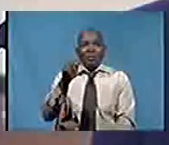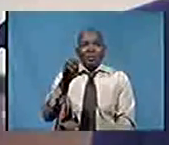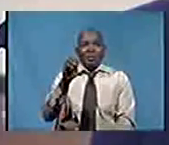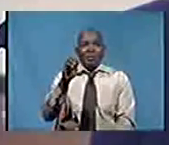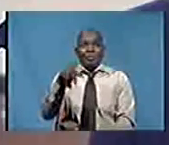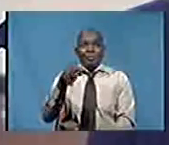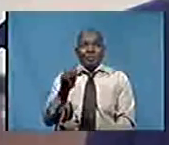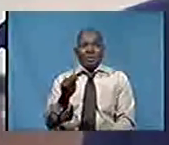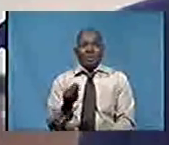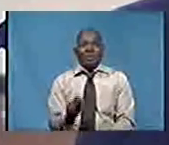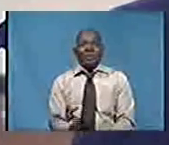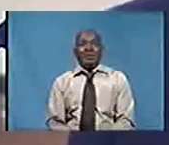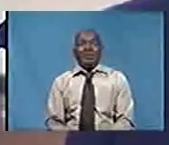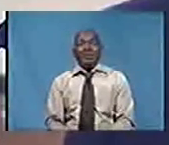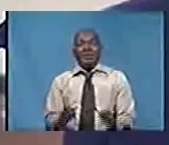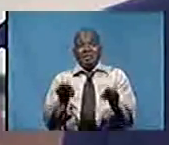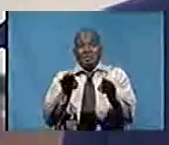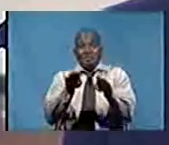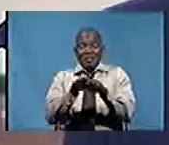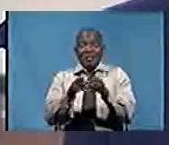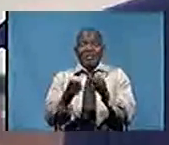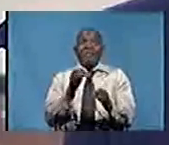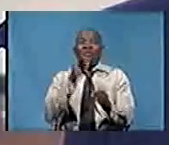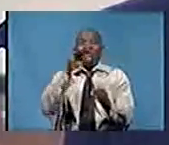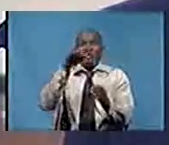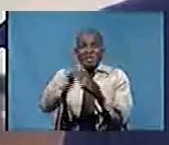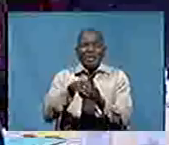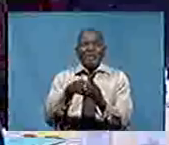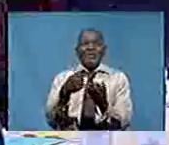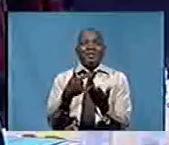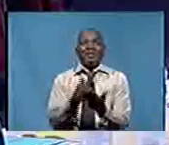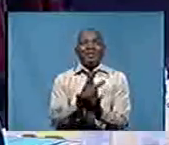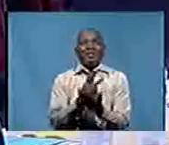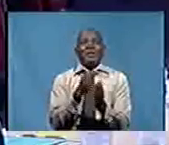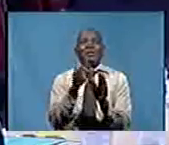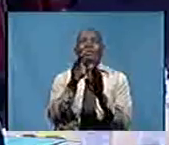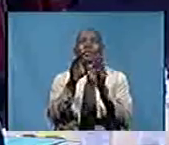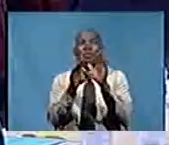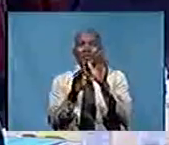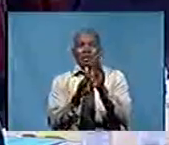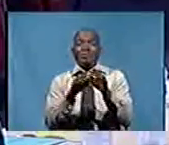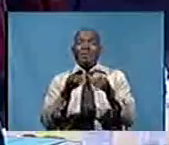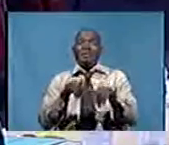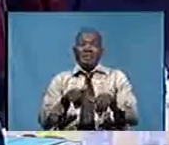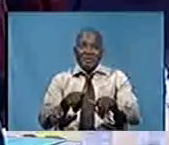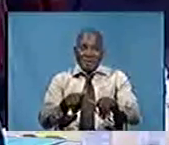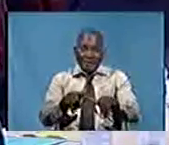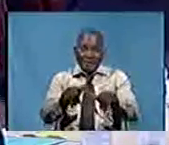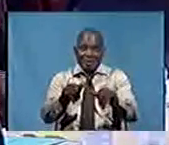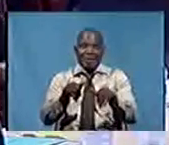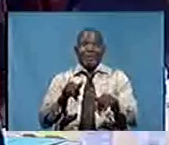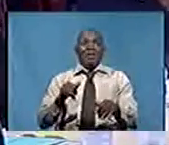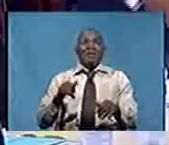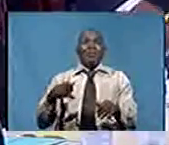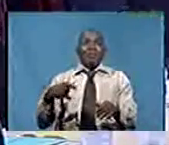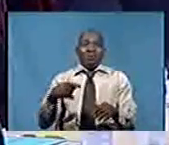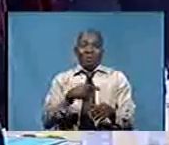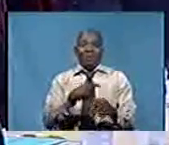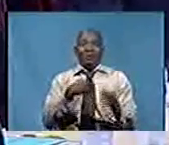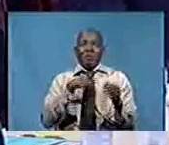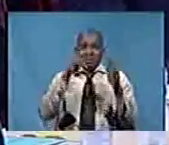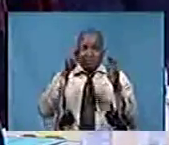and that even if it is not contained in the Constitution, it is still an inherent power given to the courts.